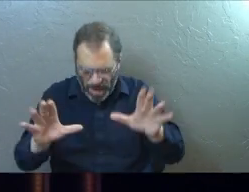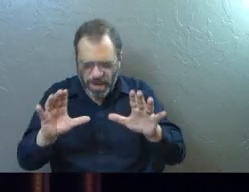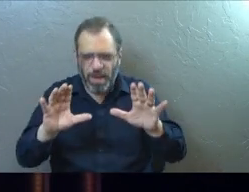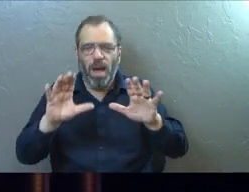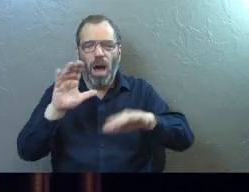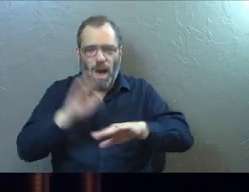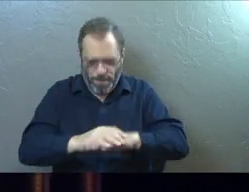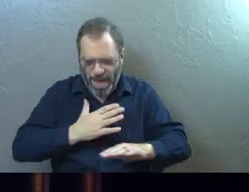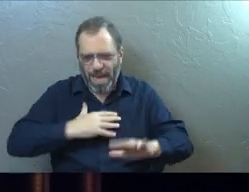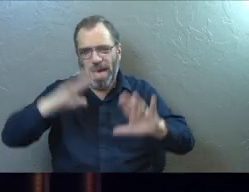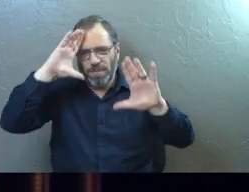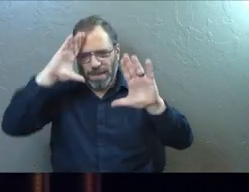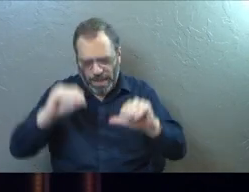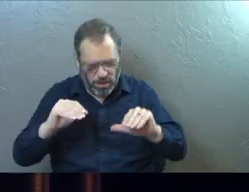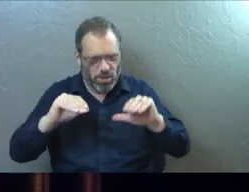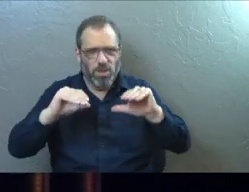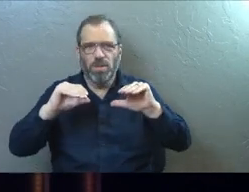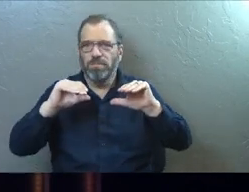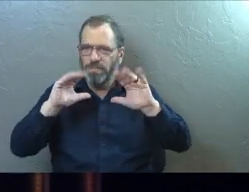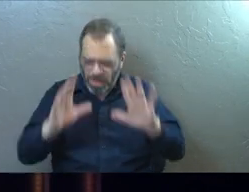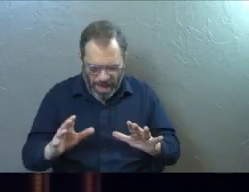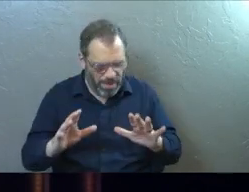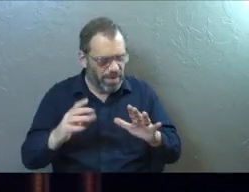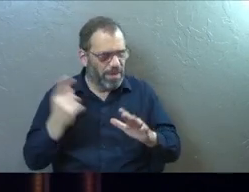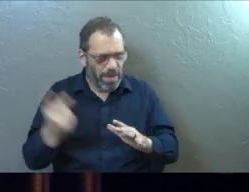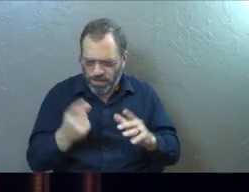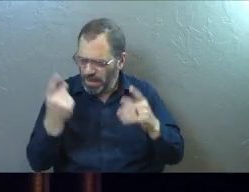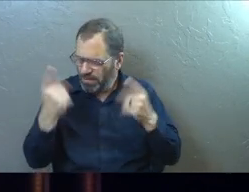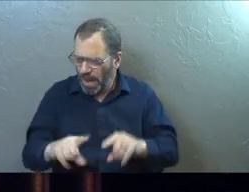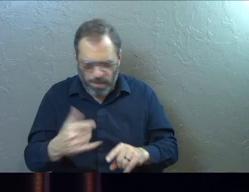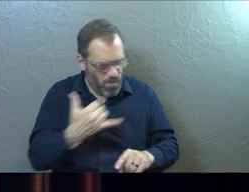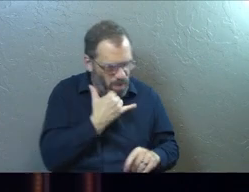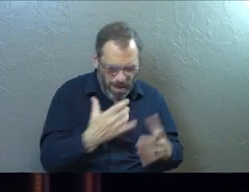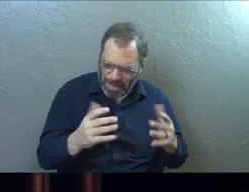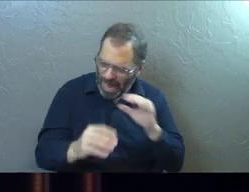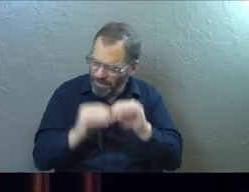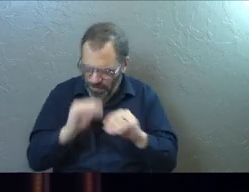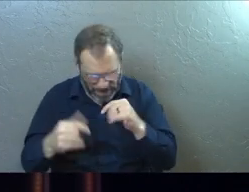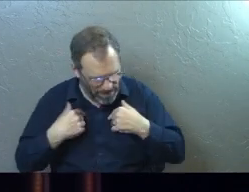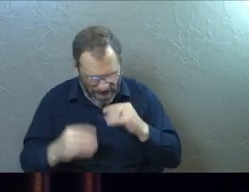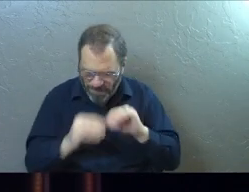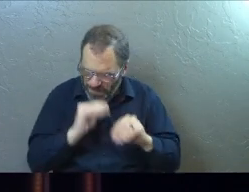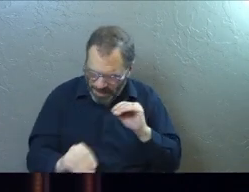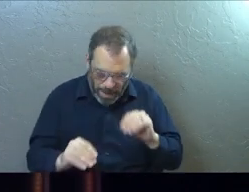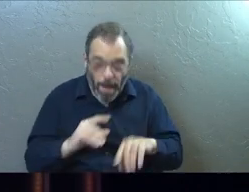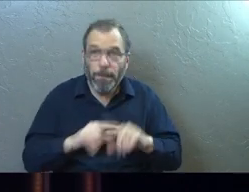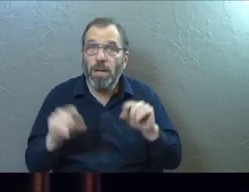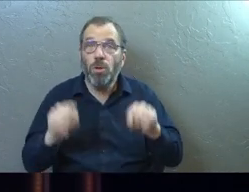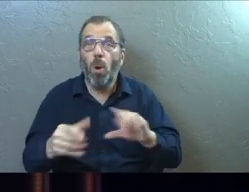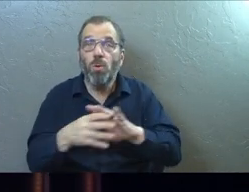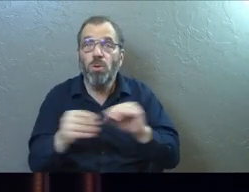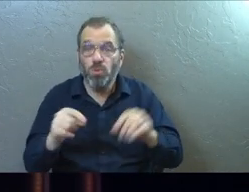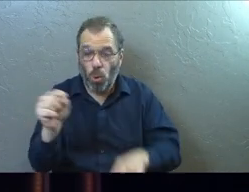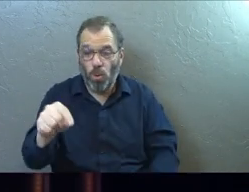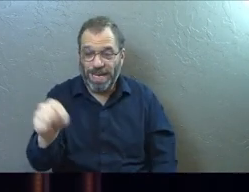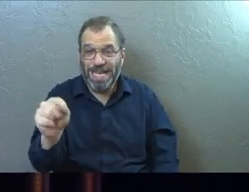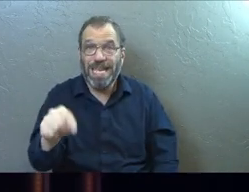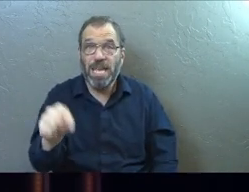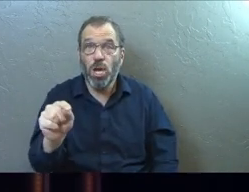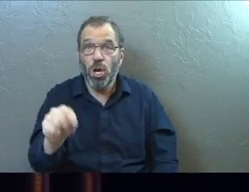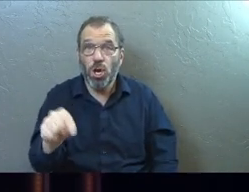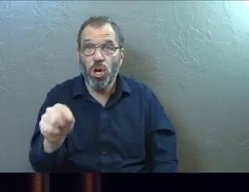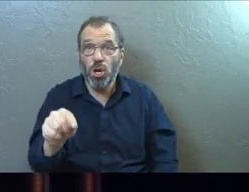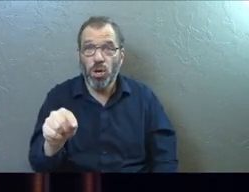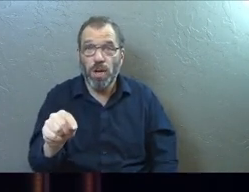to get back to what my expectations were. Something obviously has gone wrong and I've got to fix it. But I think what this story is teaching us, rather than